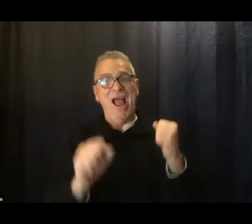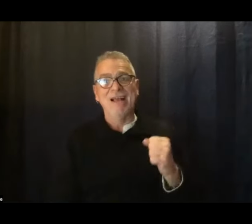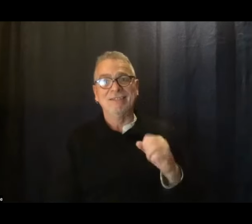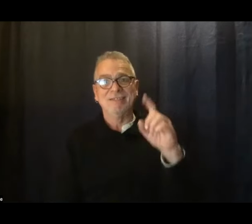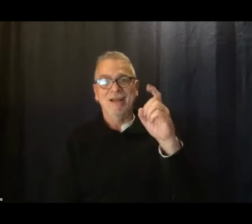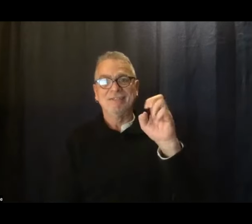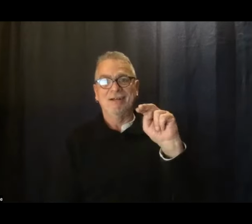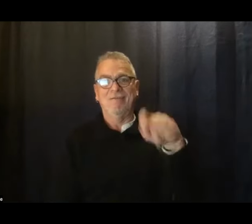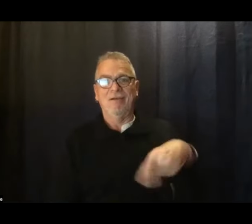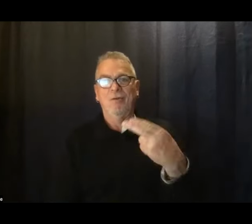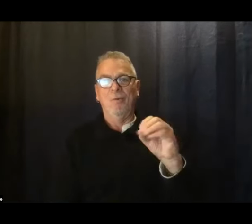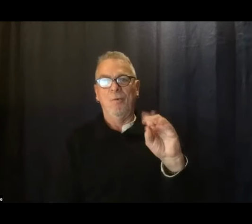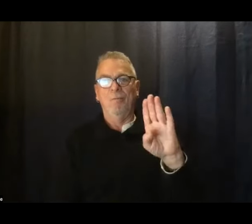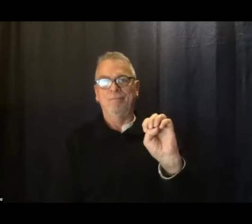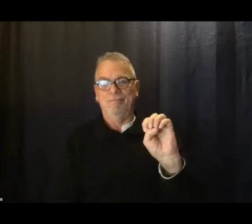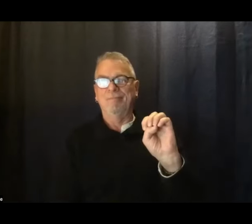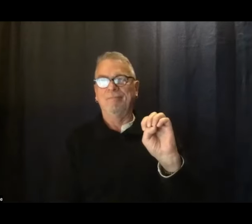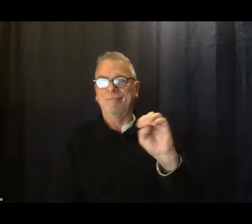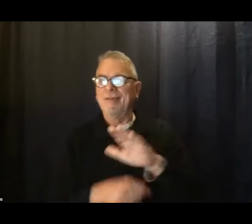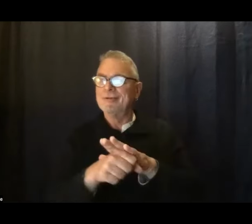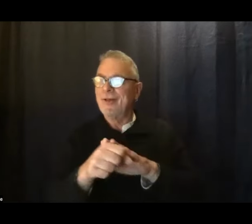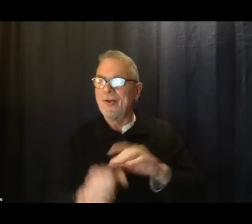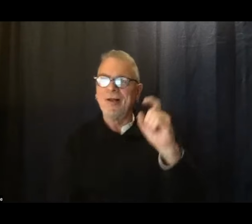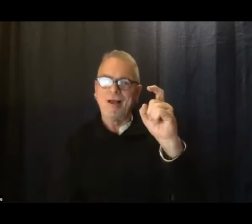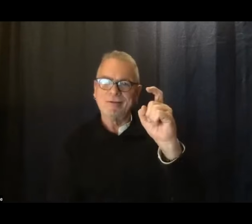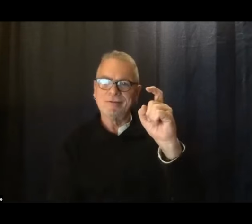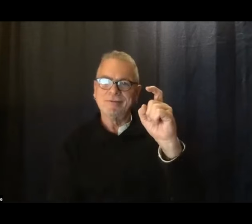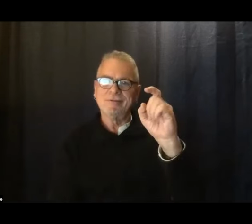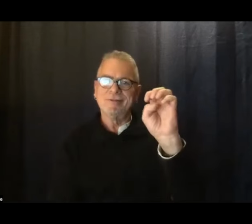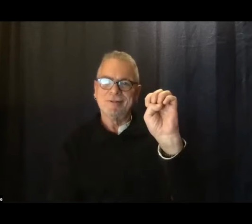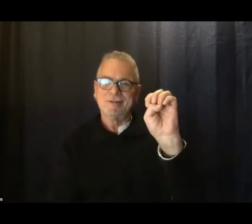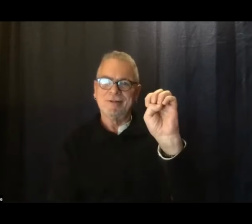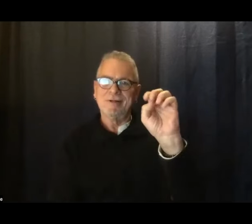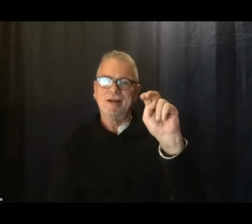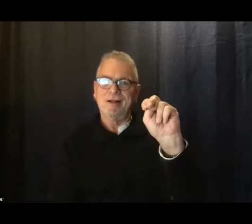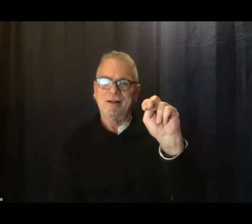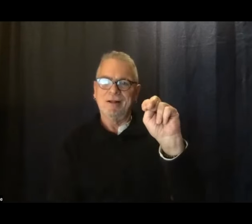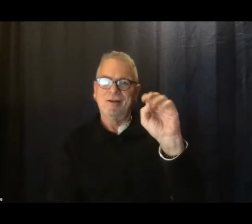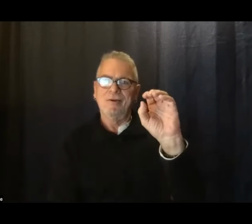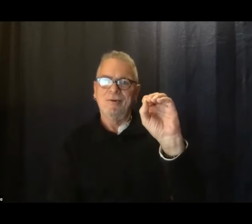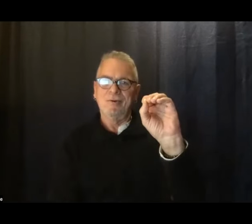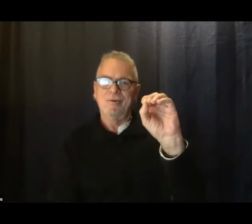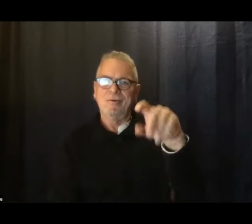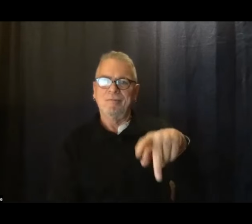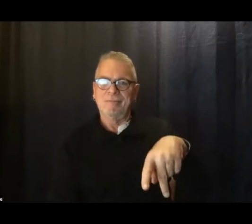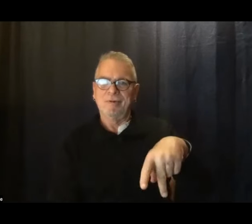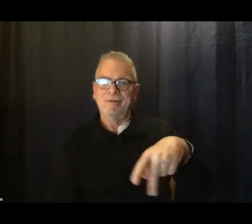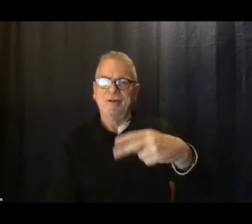or xenophobe. And that's rapid finger spelling, right? As